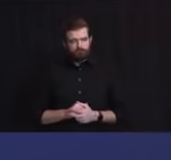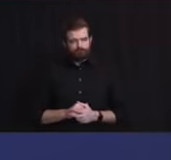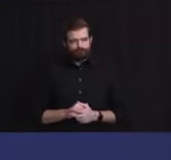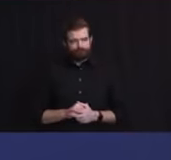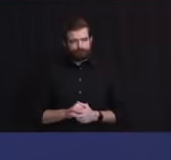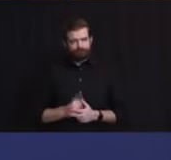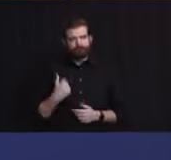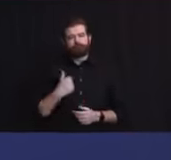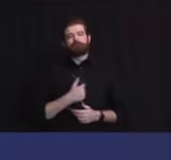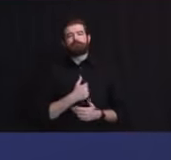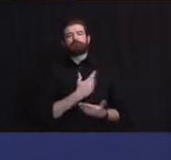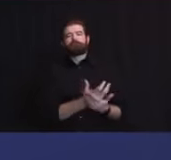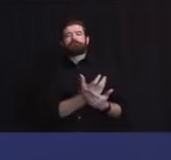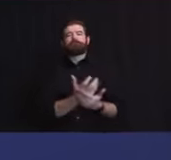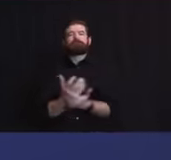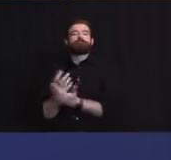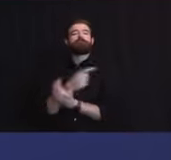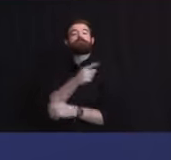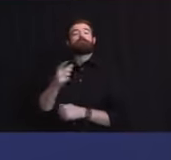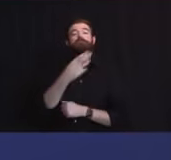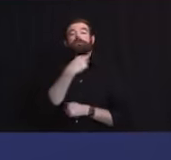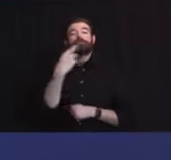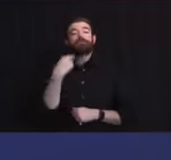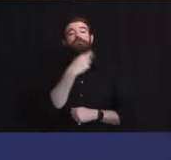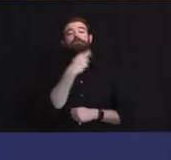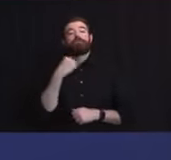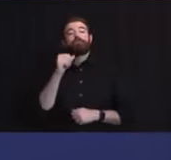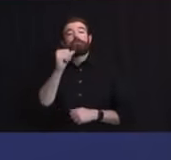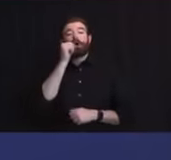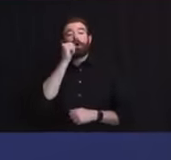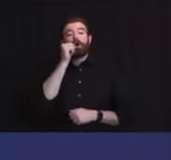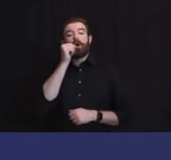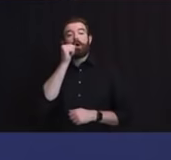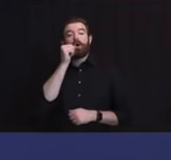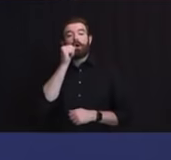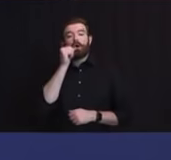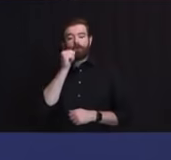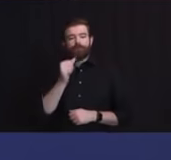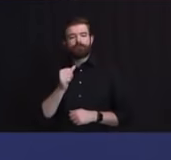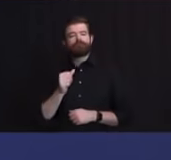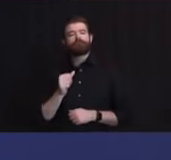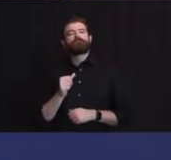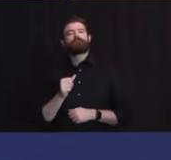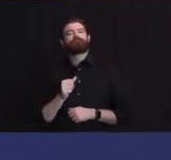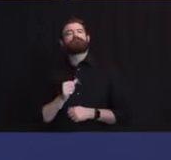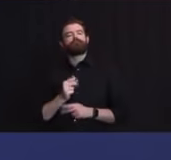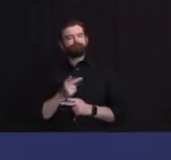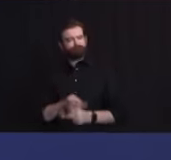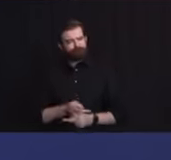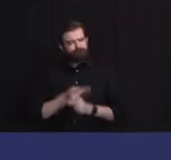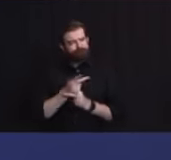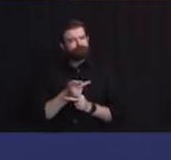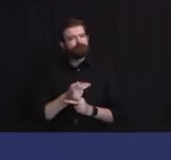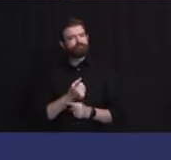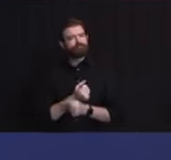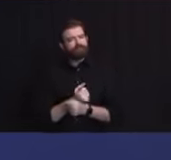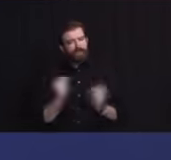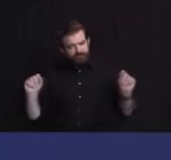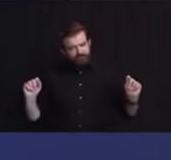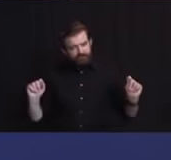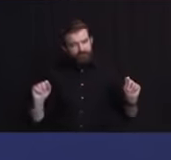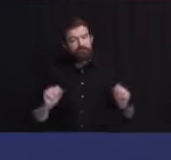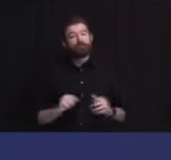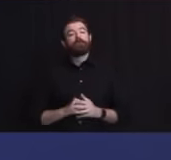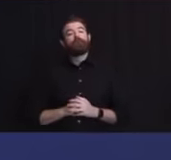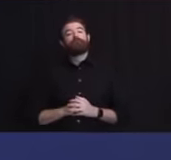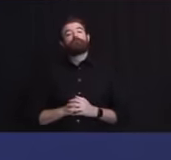restrictions on being able to get more people in under their capacity definition. We've rejected